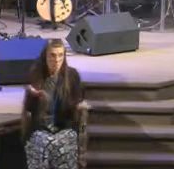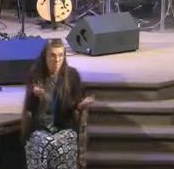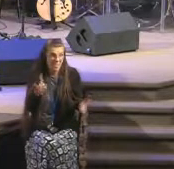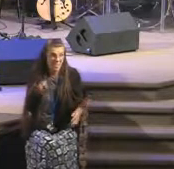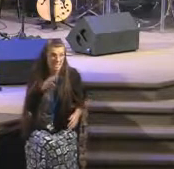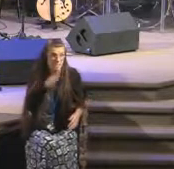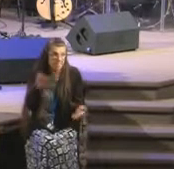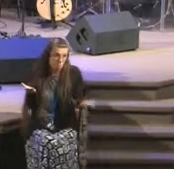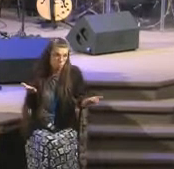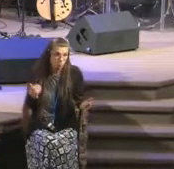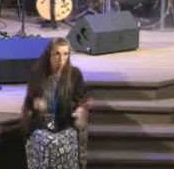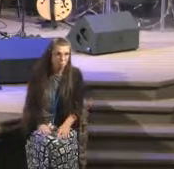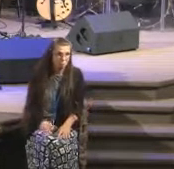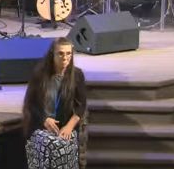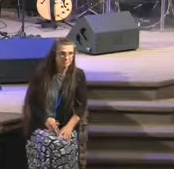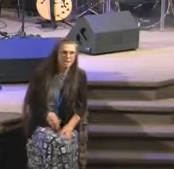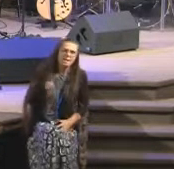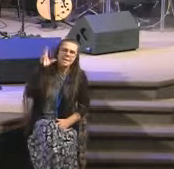Now listen,